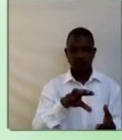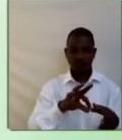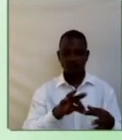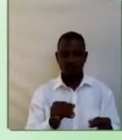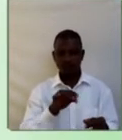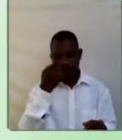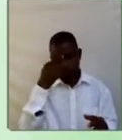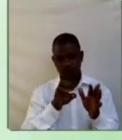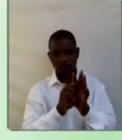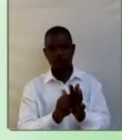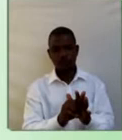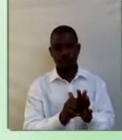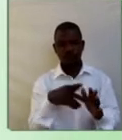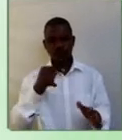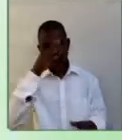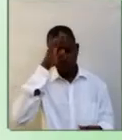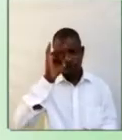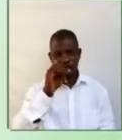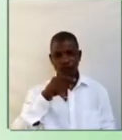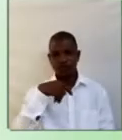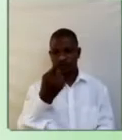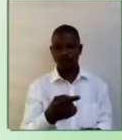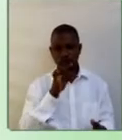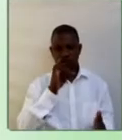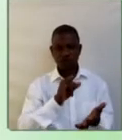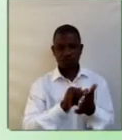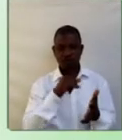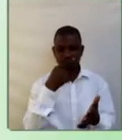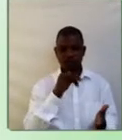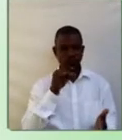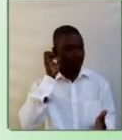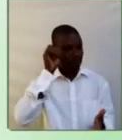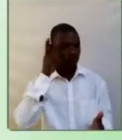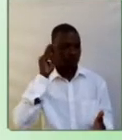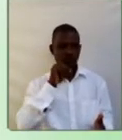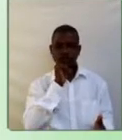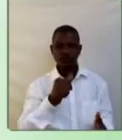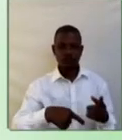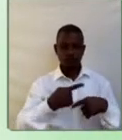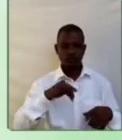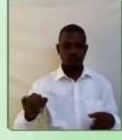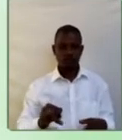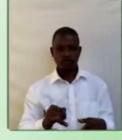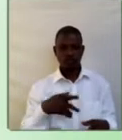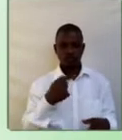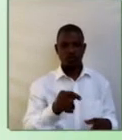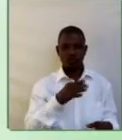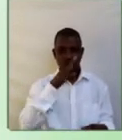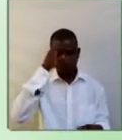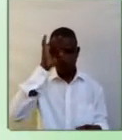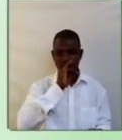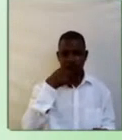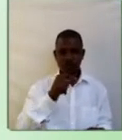E.g., the boy said he was not coming. The boy is the